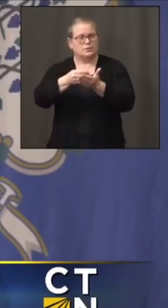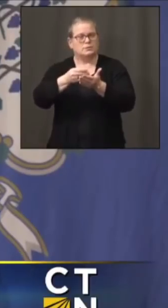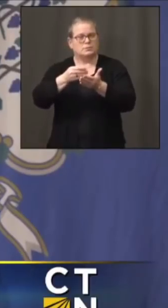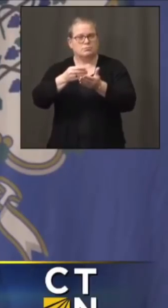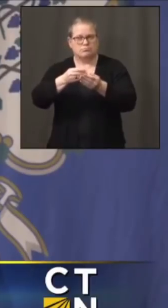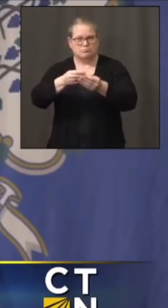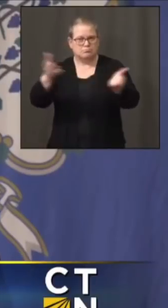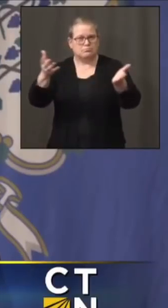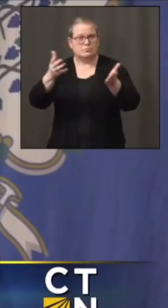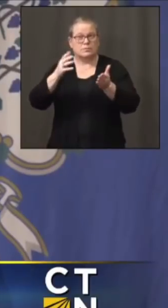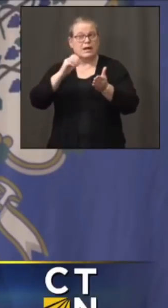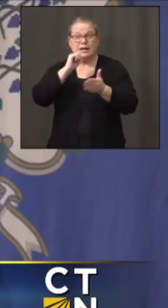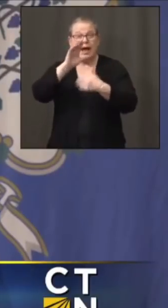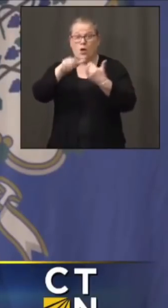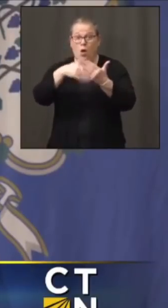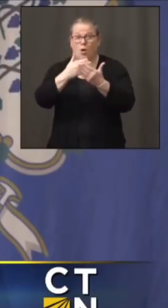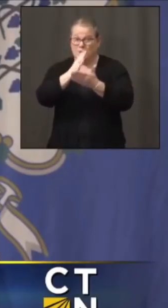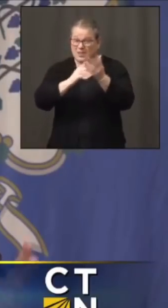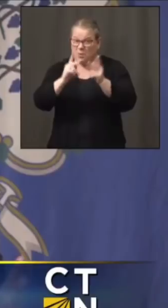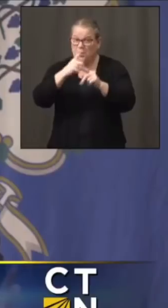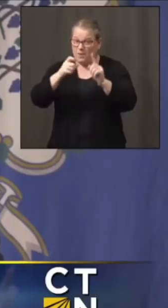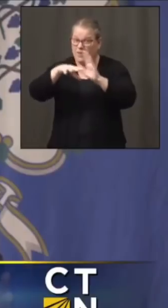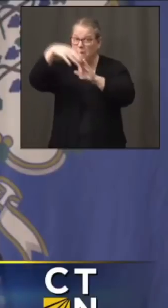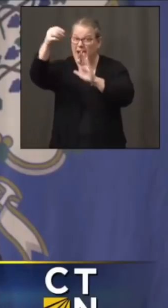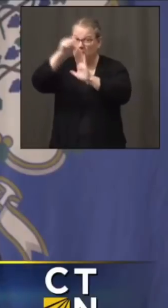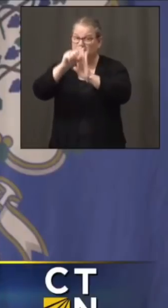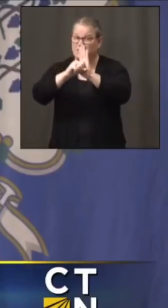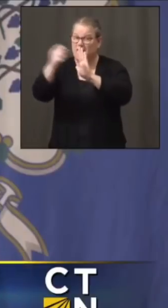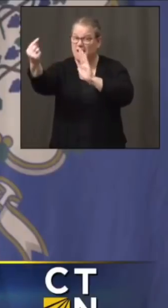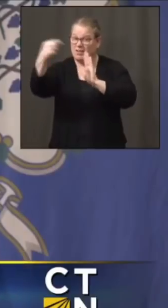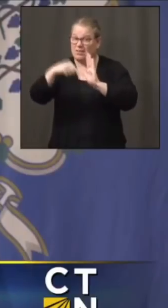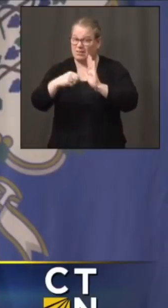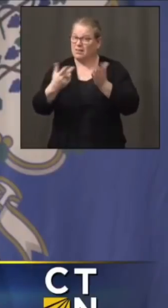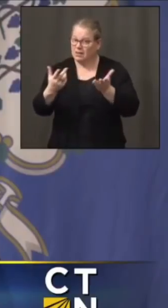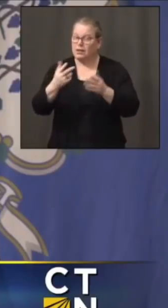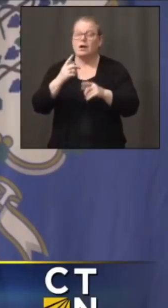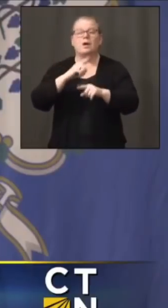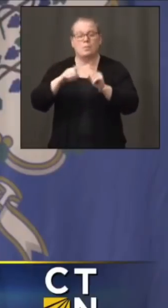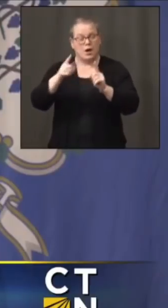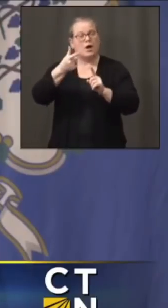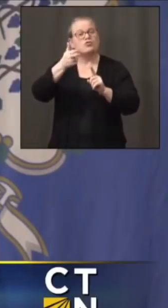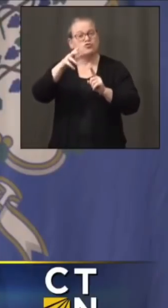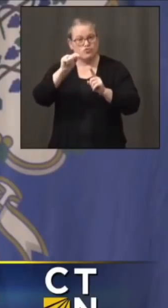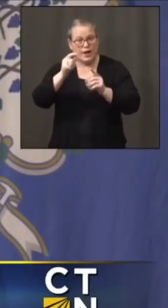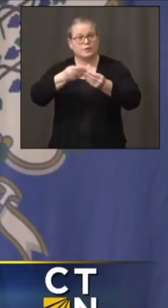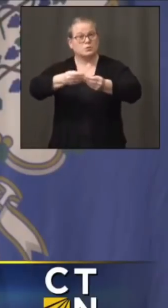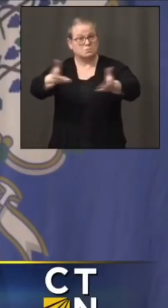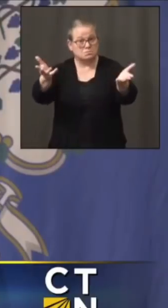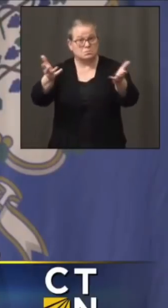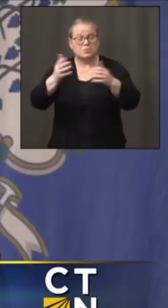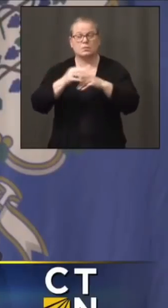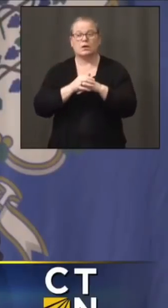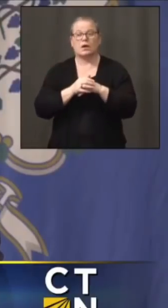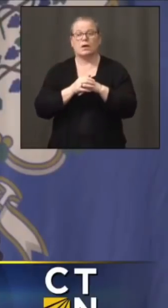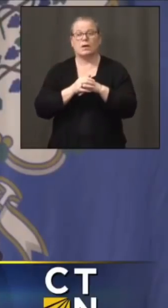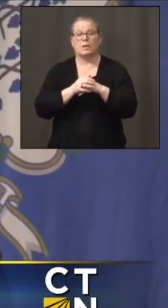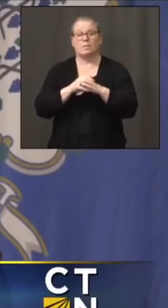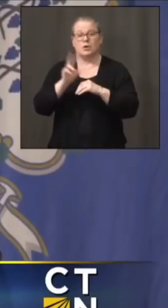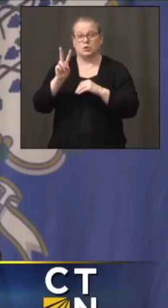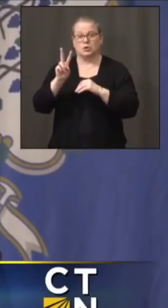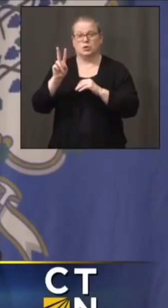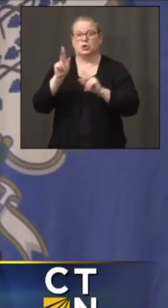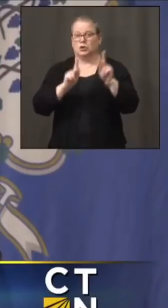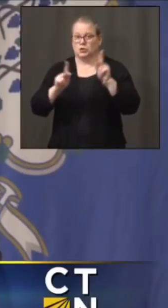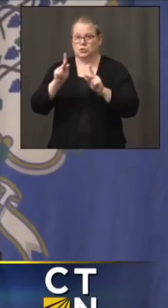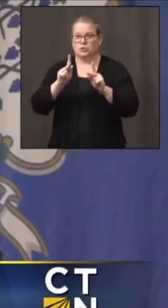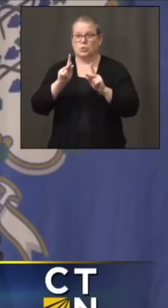some of them even came in from out of state, believe it or not. But we get them out of there. We got those grants to people on a very